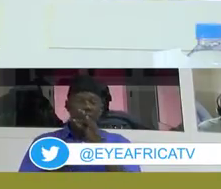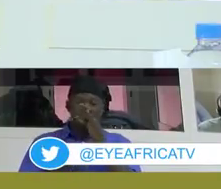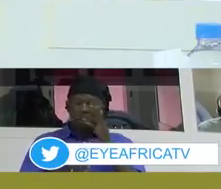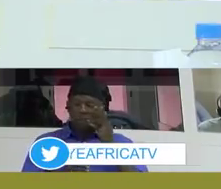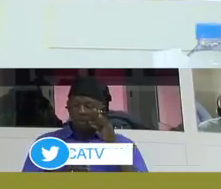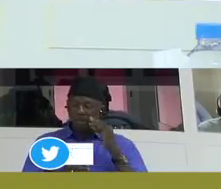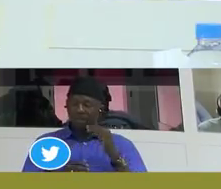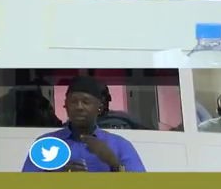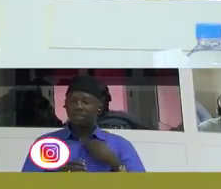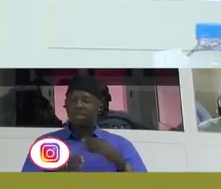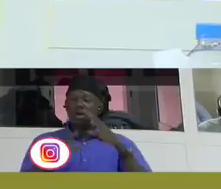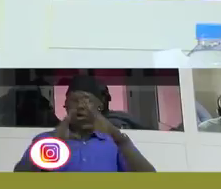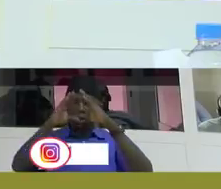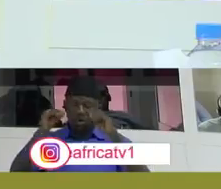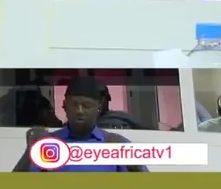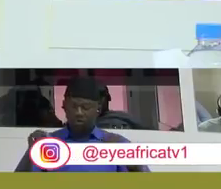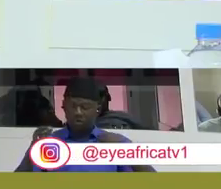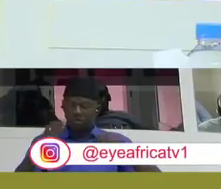Police,